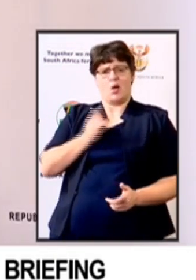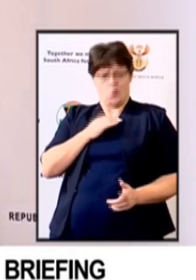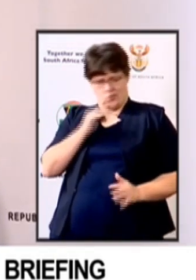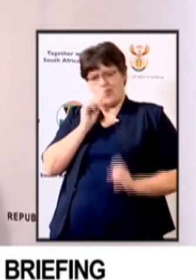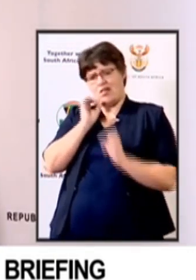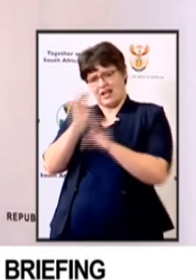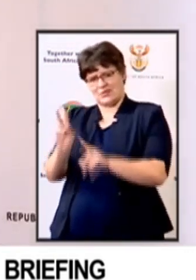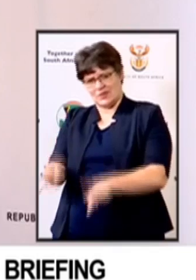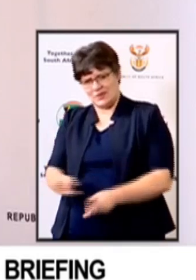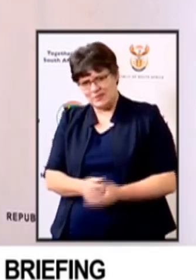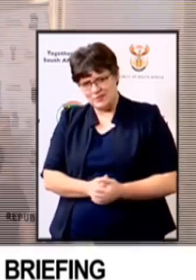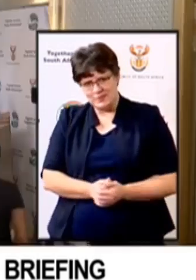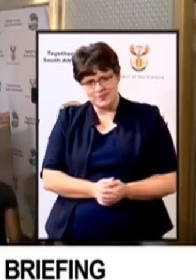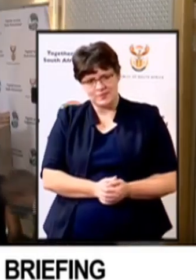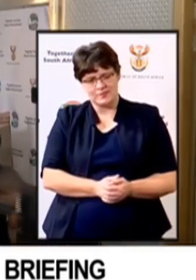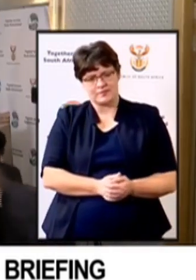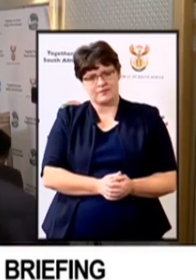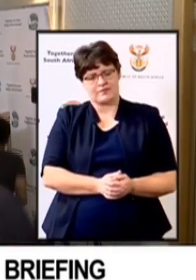Thank you.